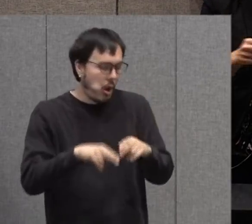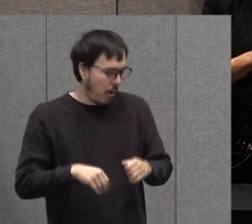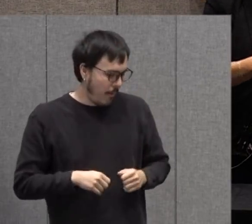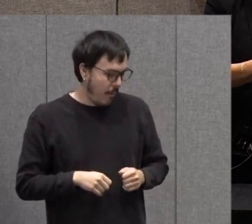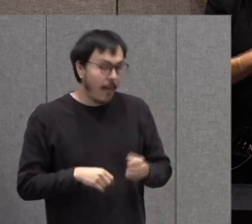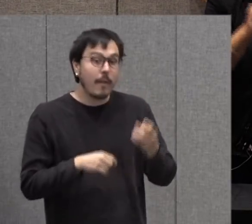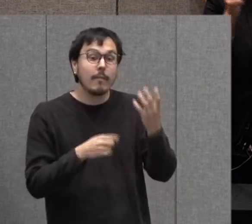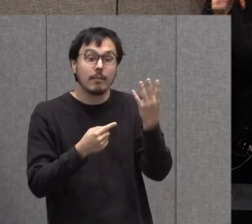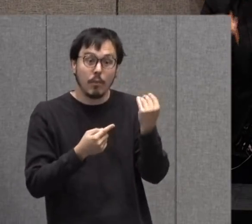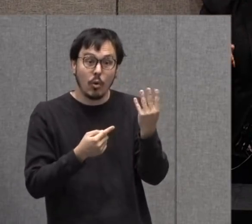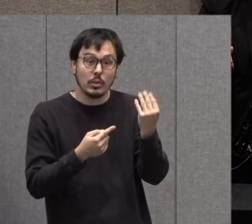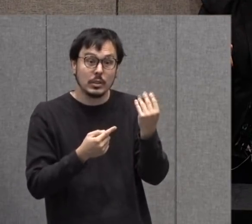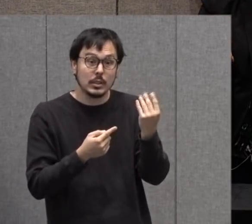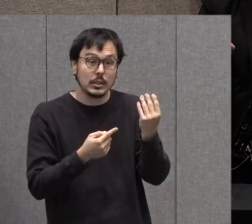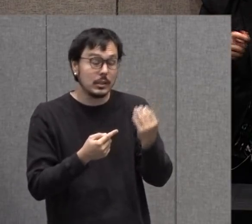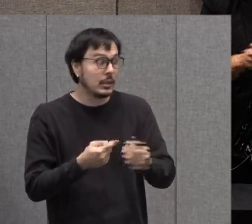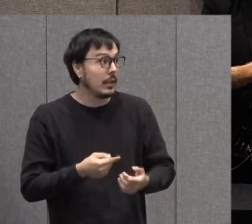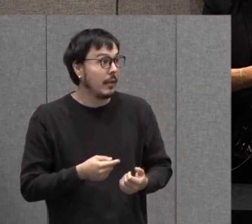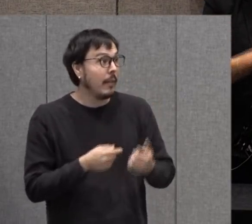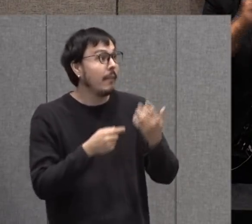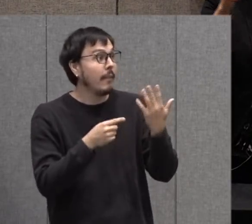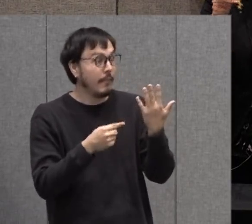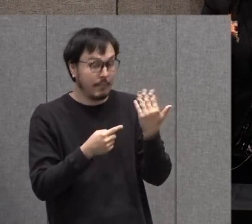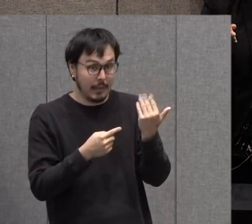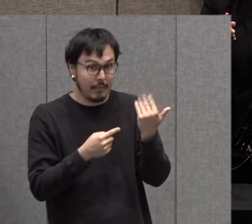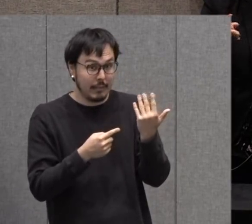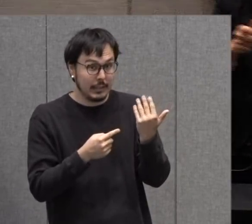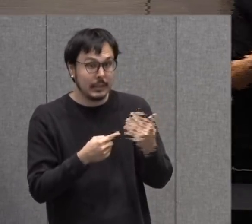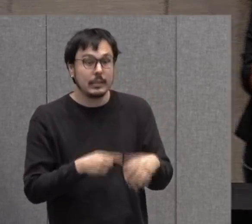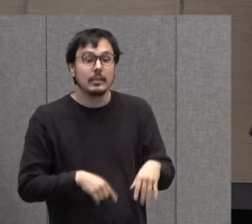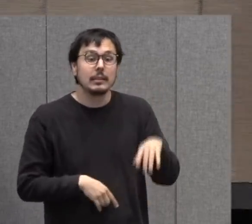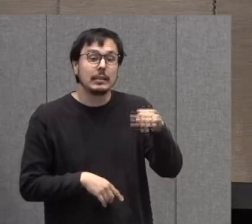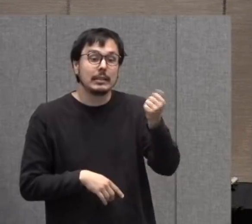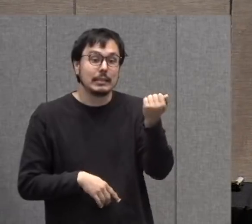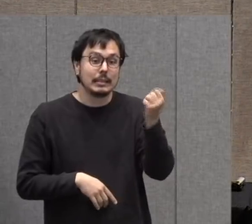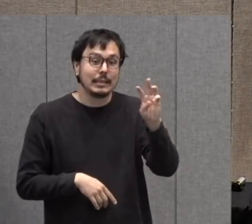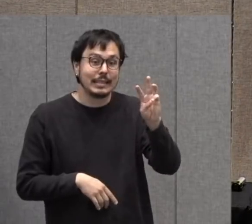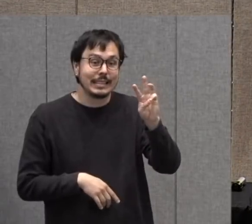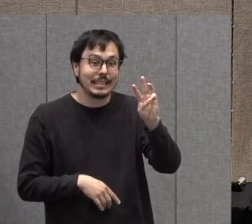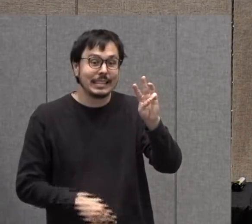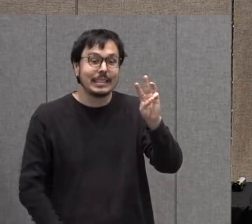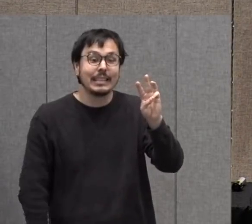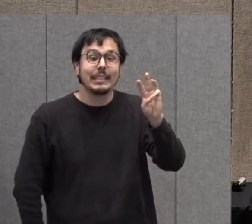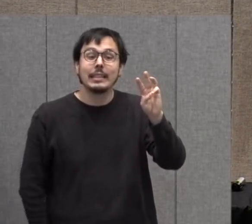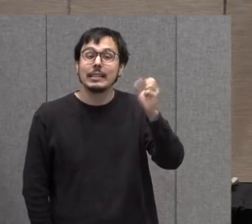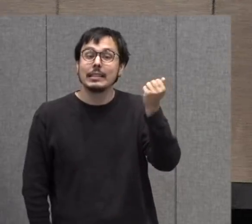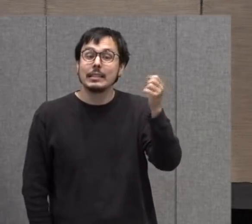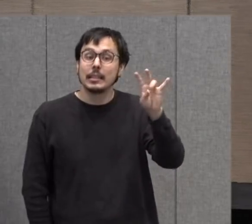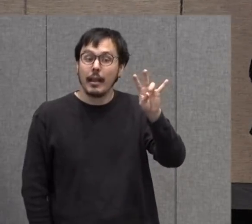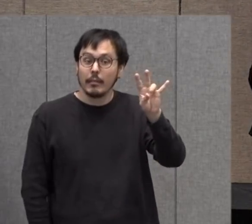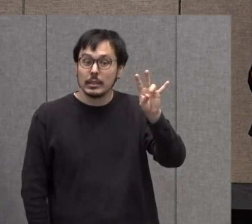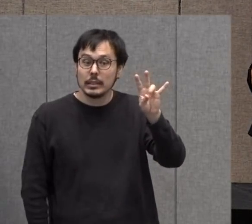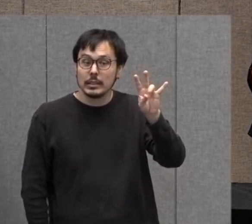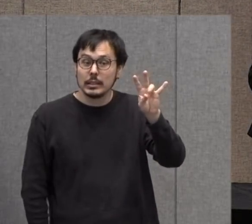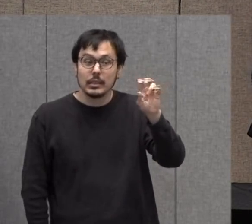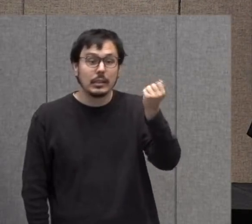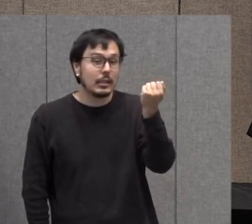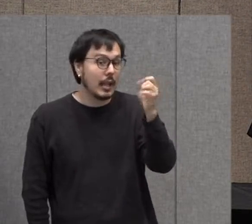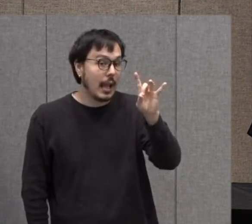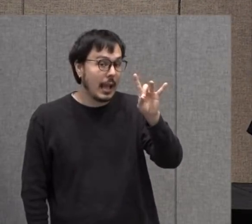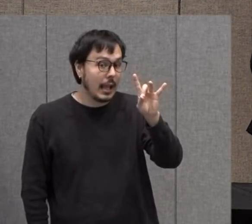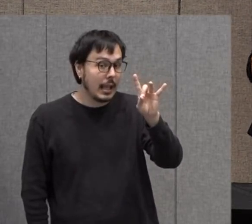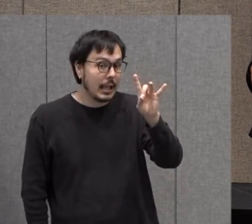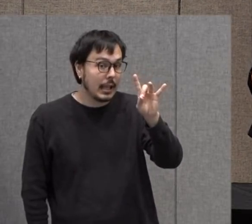14, 15, 16, 17,